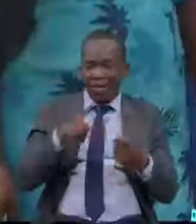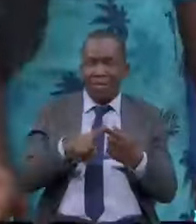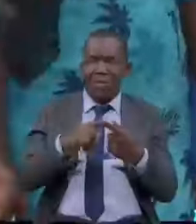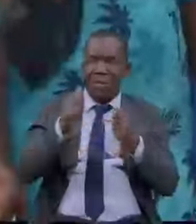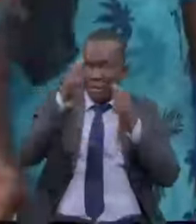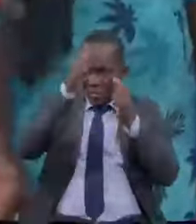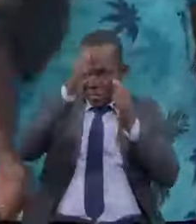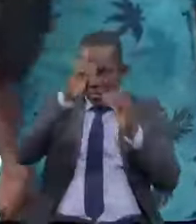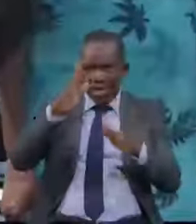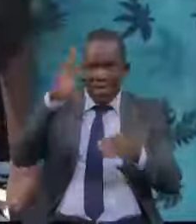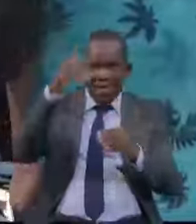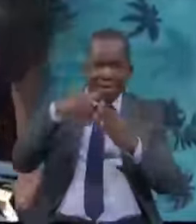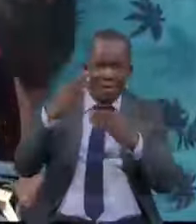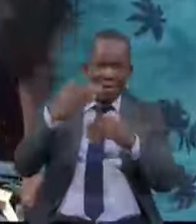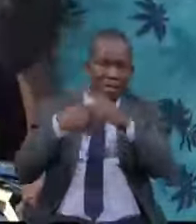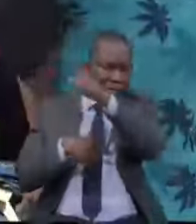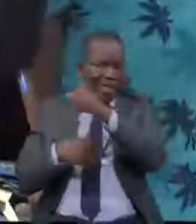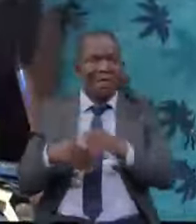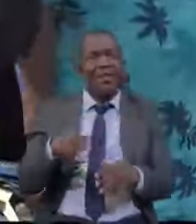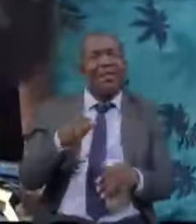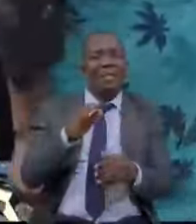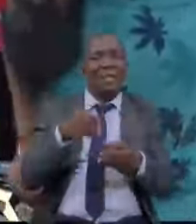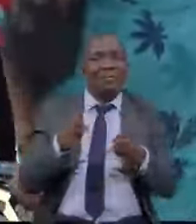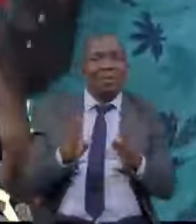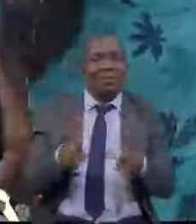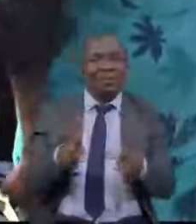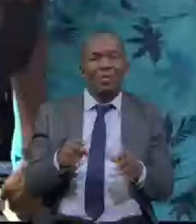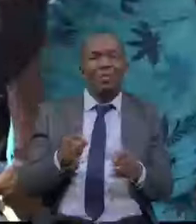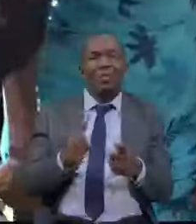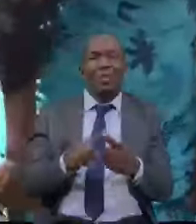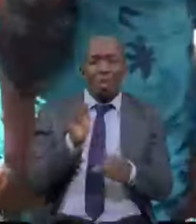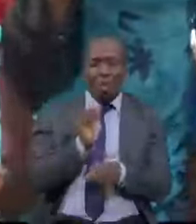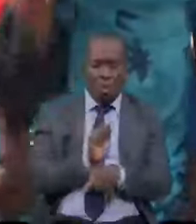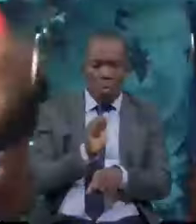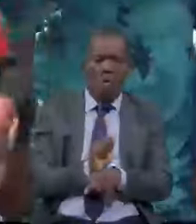Authorization to walk in his steps.